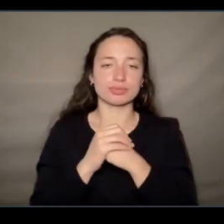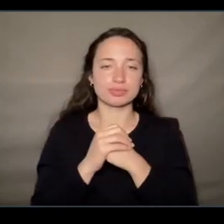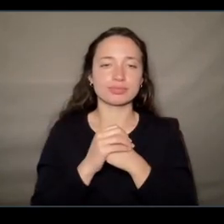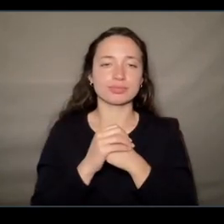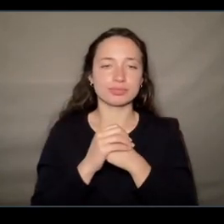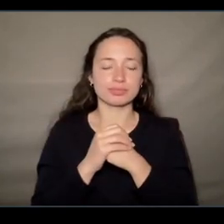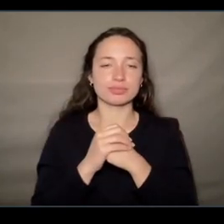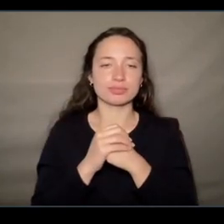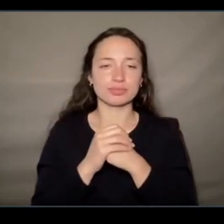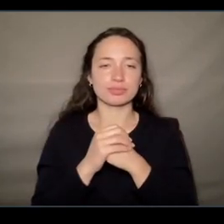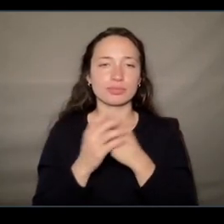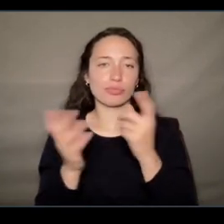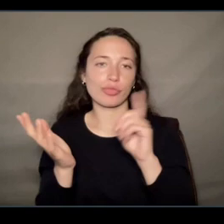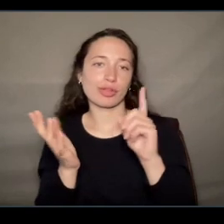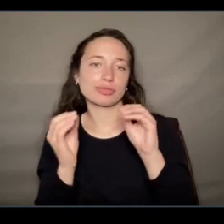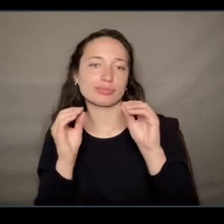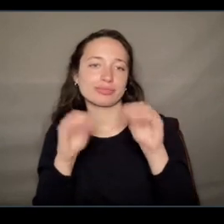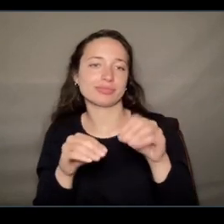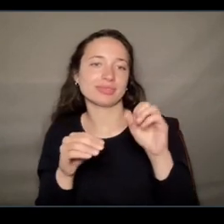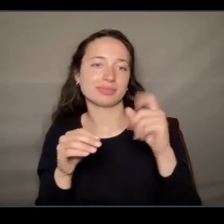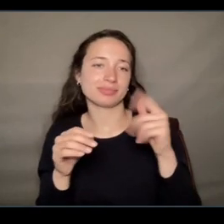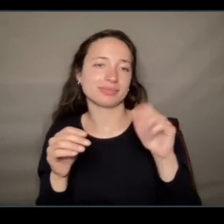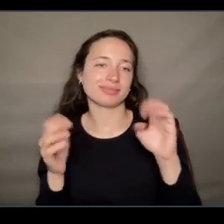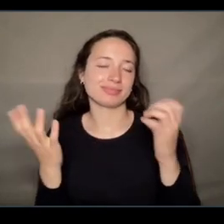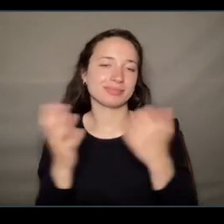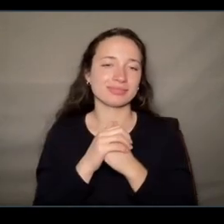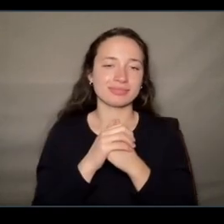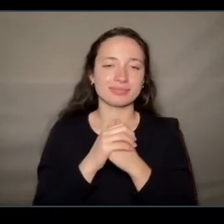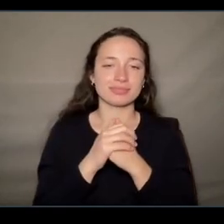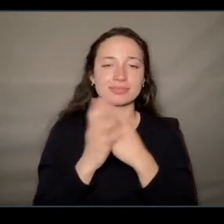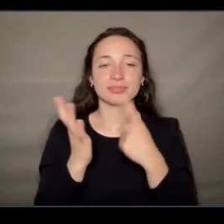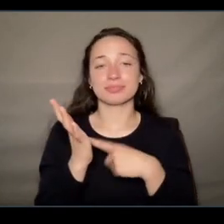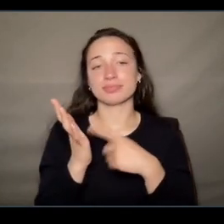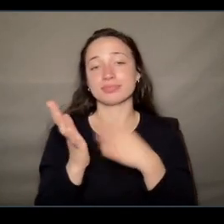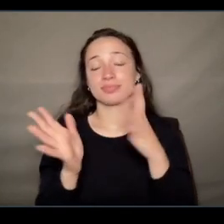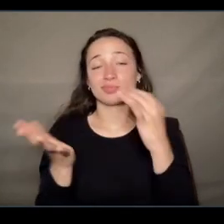score. Sure. Of where to leave space. And then